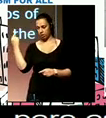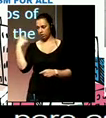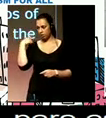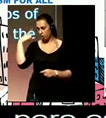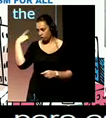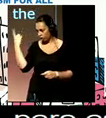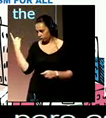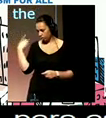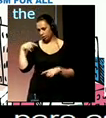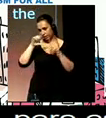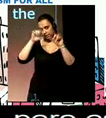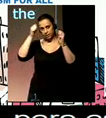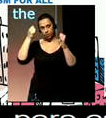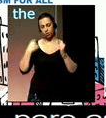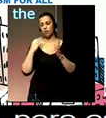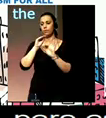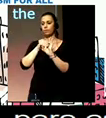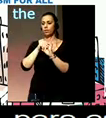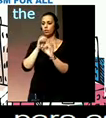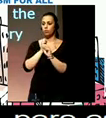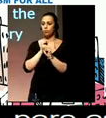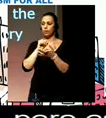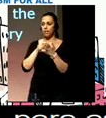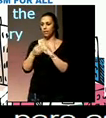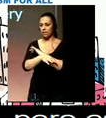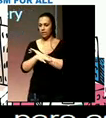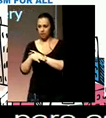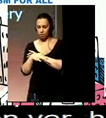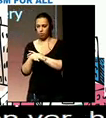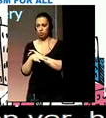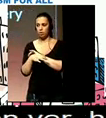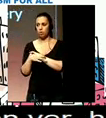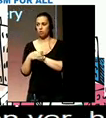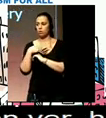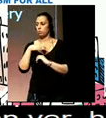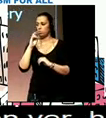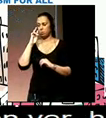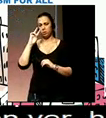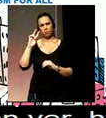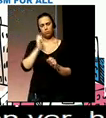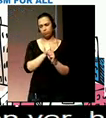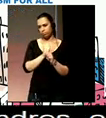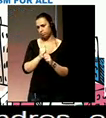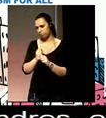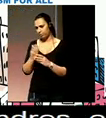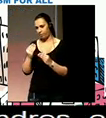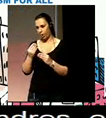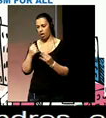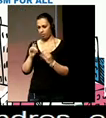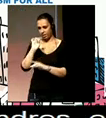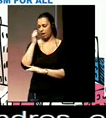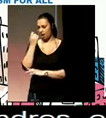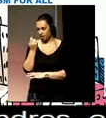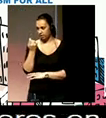number of very successful interventions there. Here, some examples of ramps. A ramp may be permanent or temporary, just like